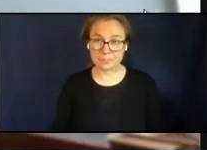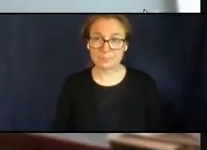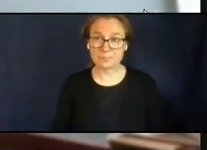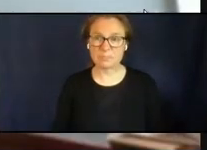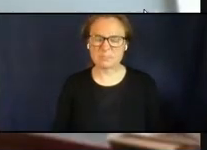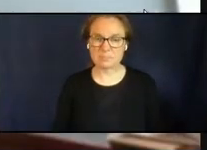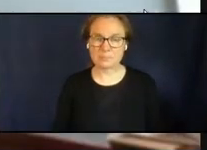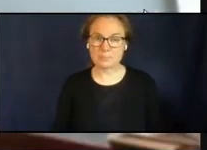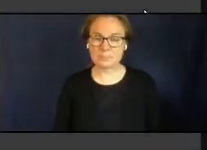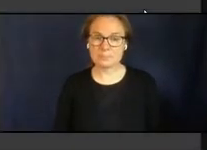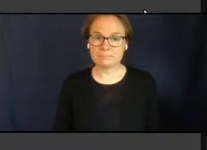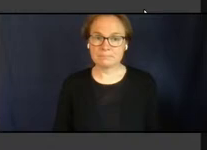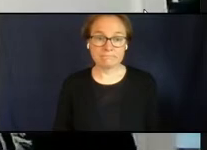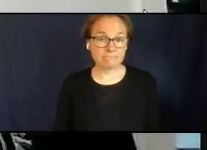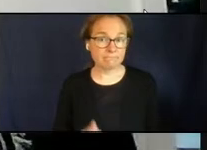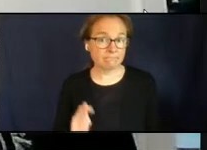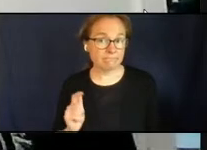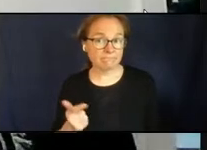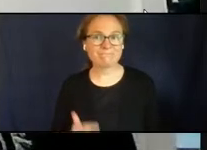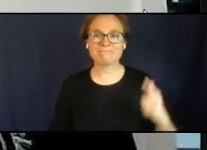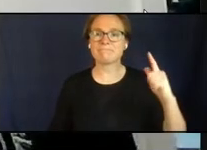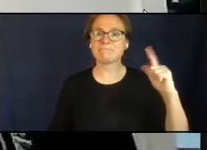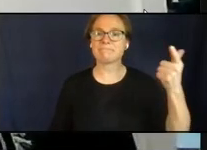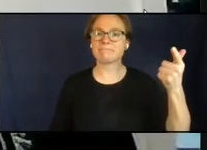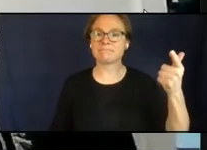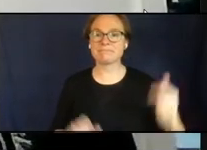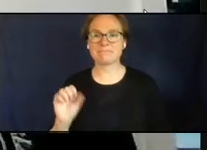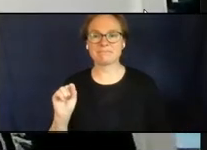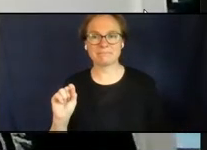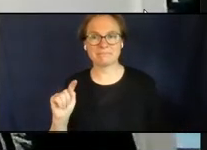Is there a second? I'll second it, Steve.